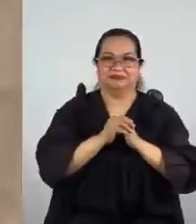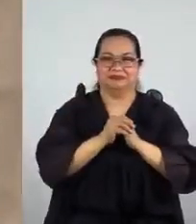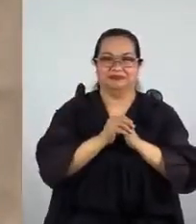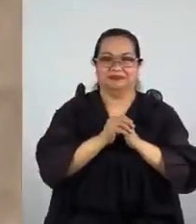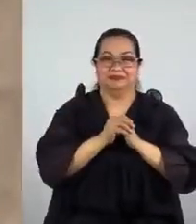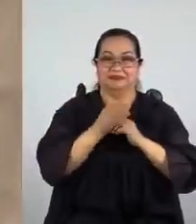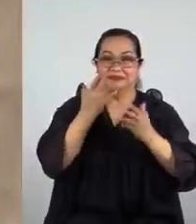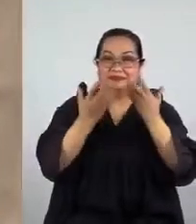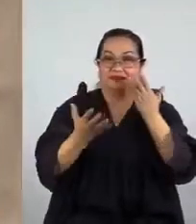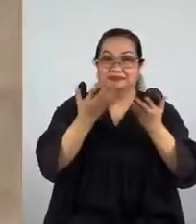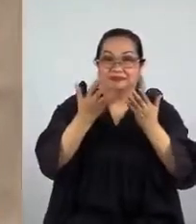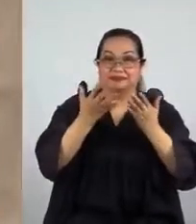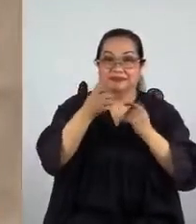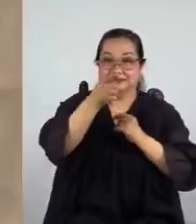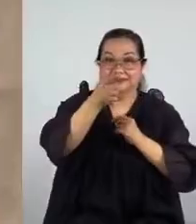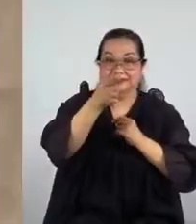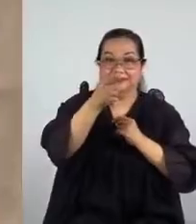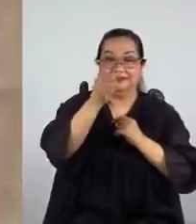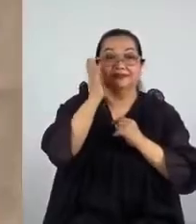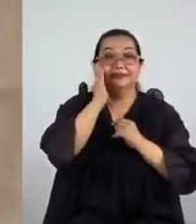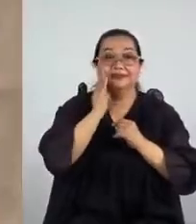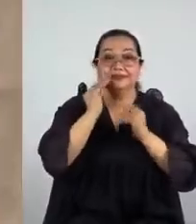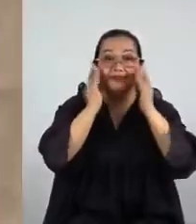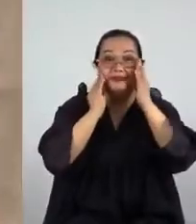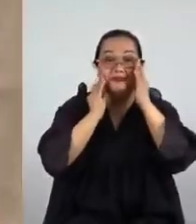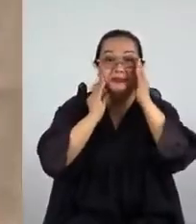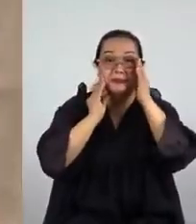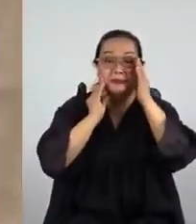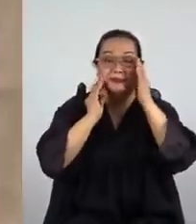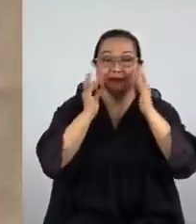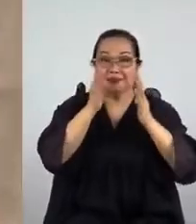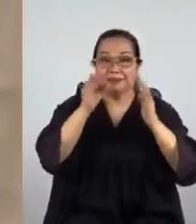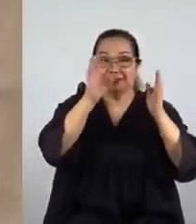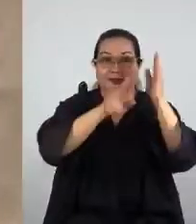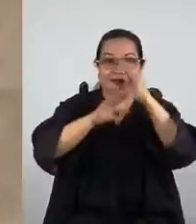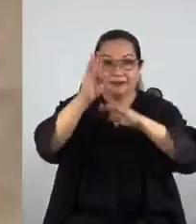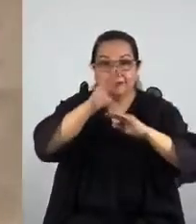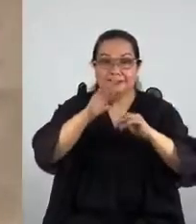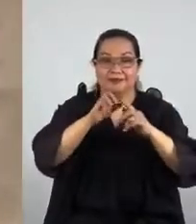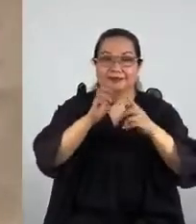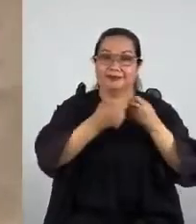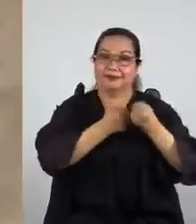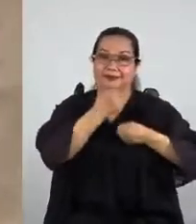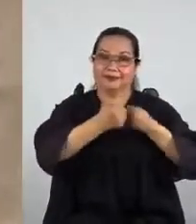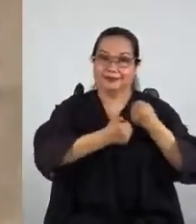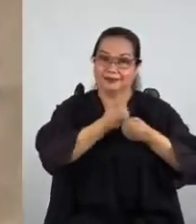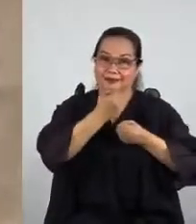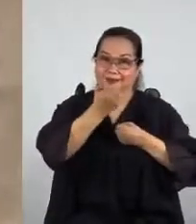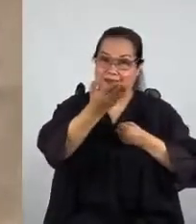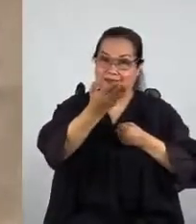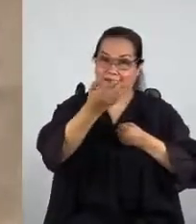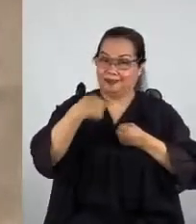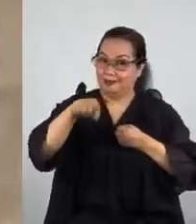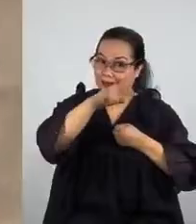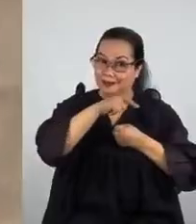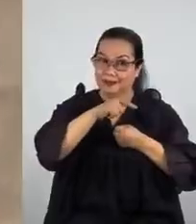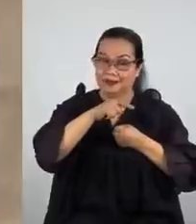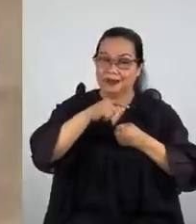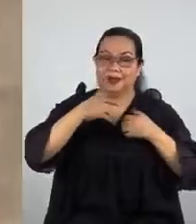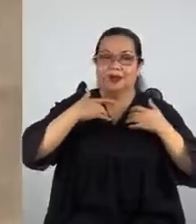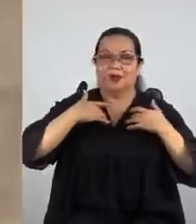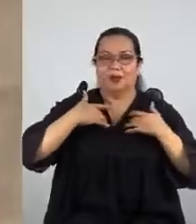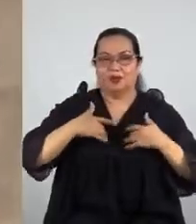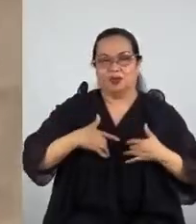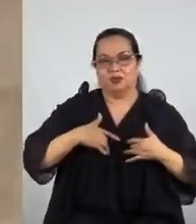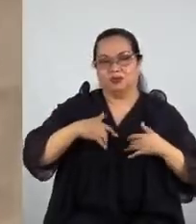Or we may be undergoing severe and intractable trials and suffering, and we are starting to lose faith in